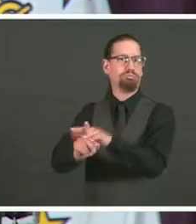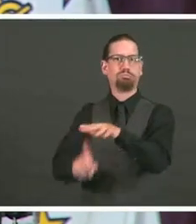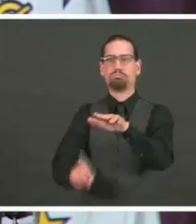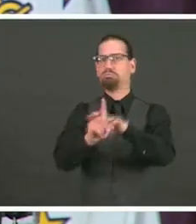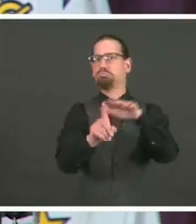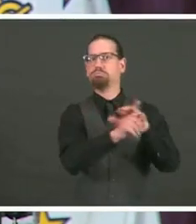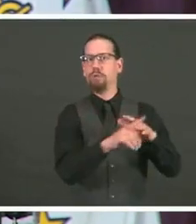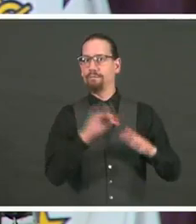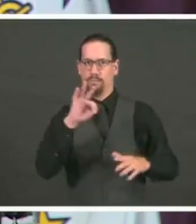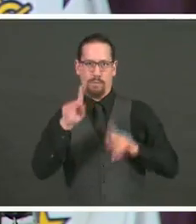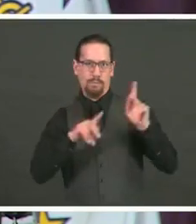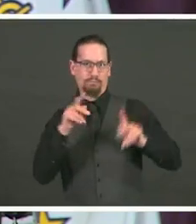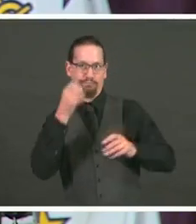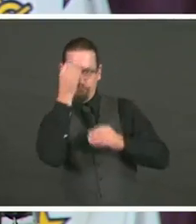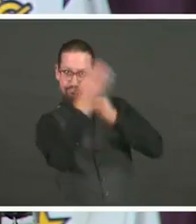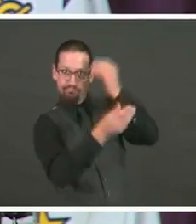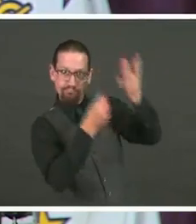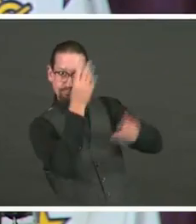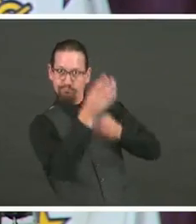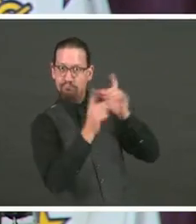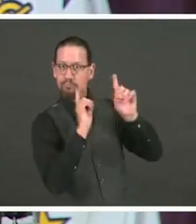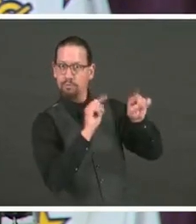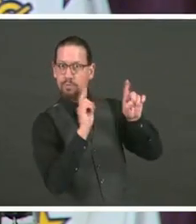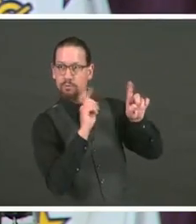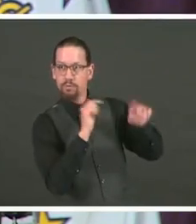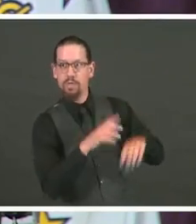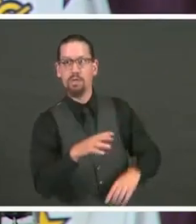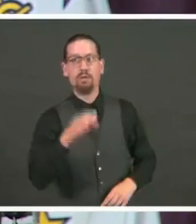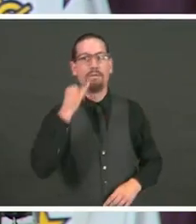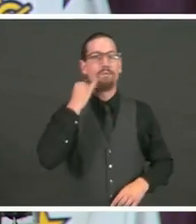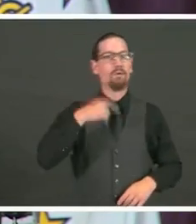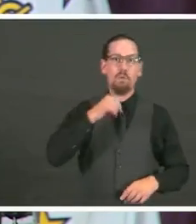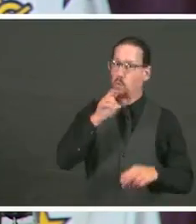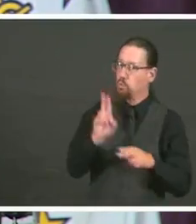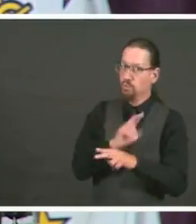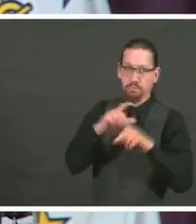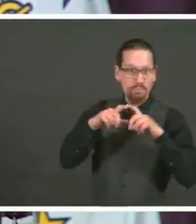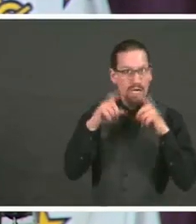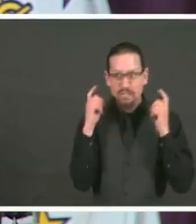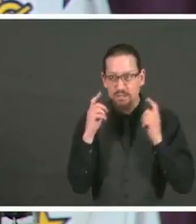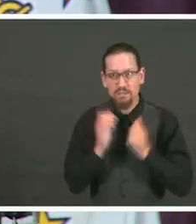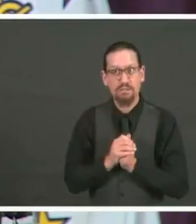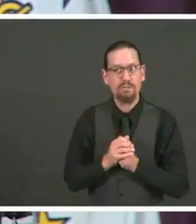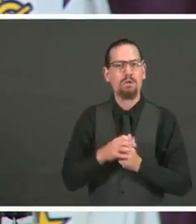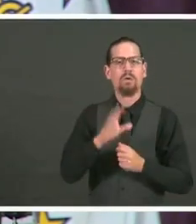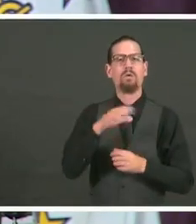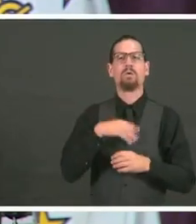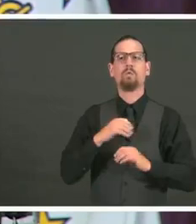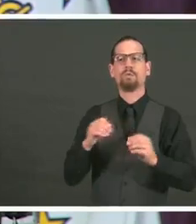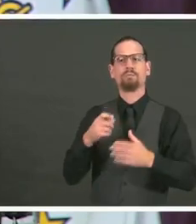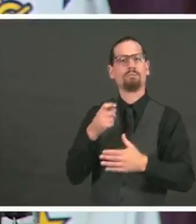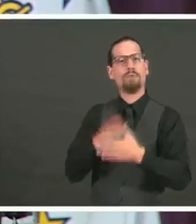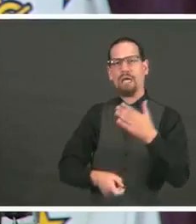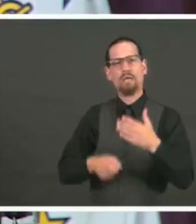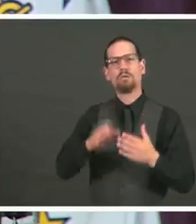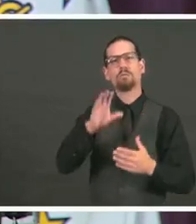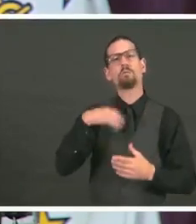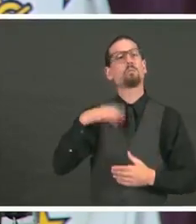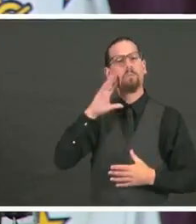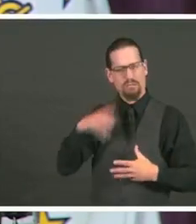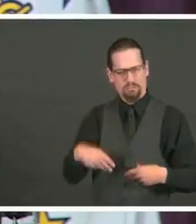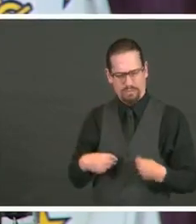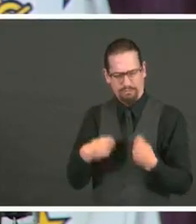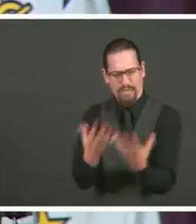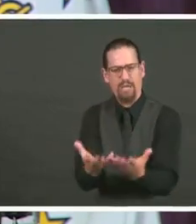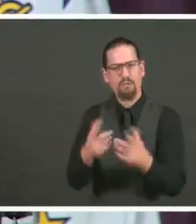the beginning, we want to make it easy. If you don't have a mask, we're not fining you for not having a mask, we're giving you a mask. We want to make it